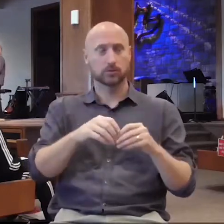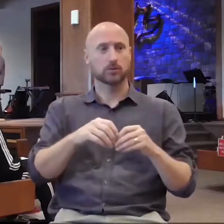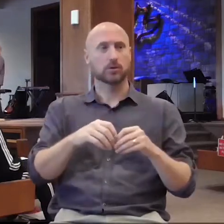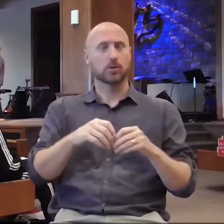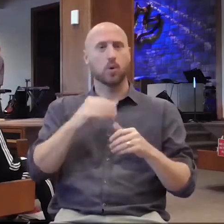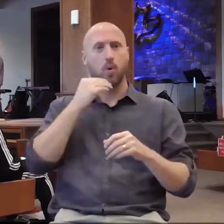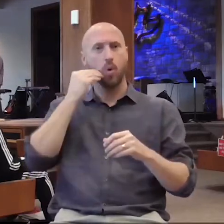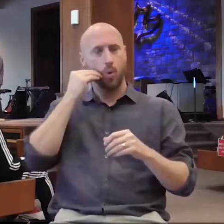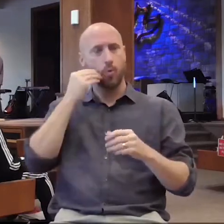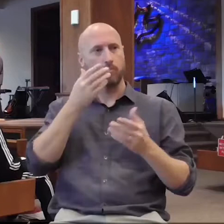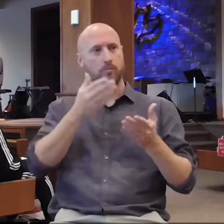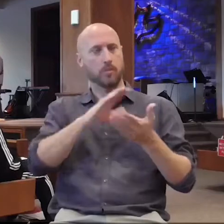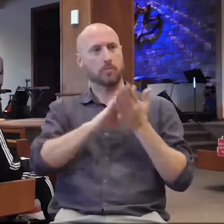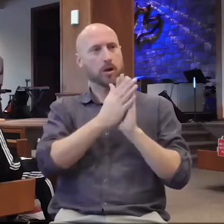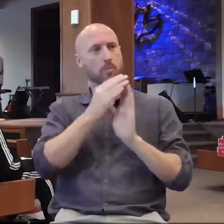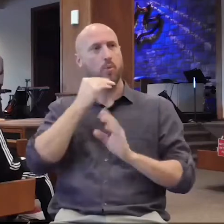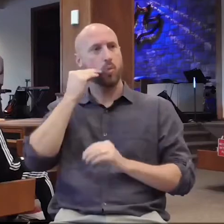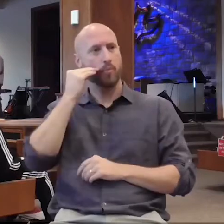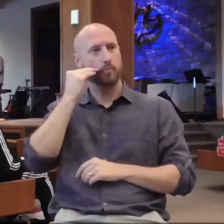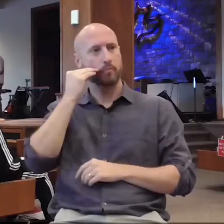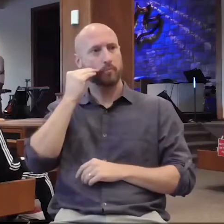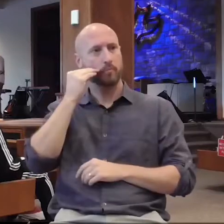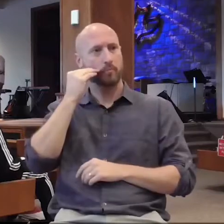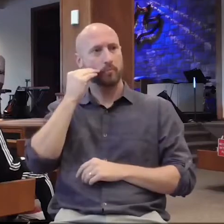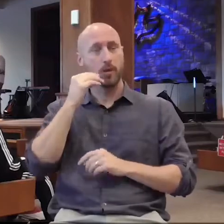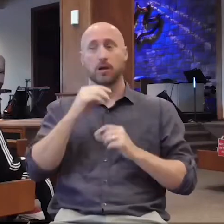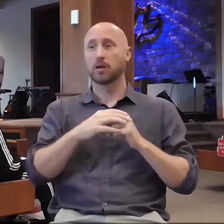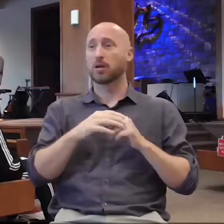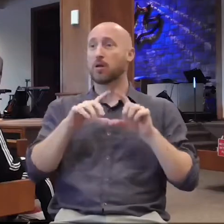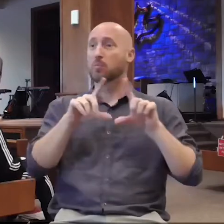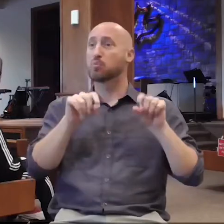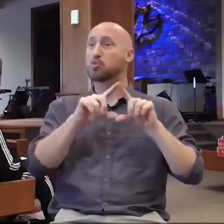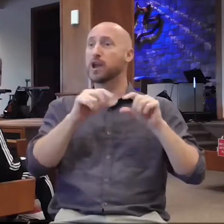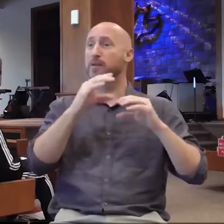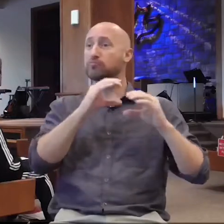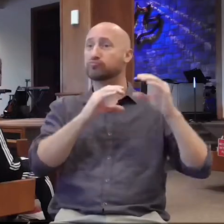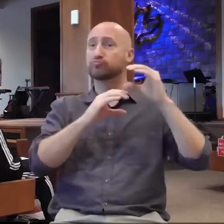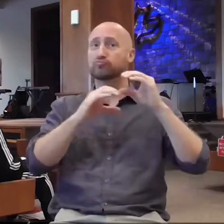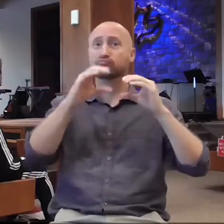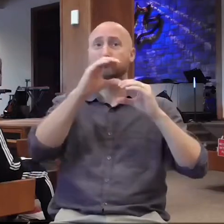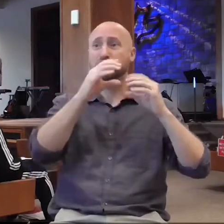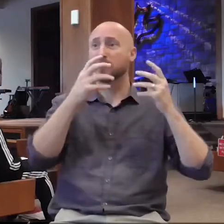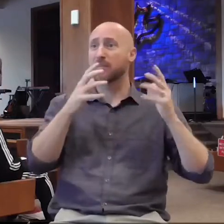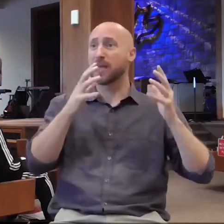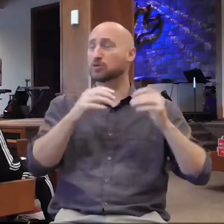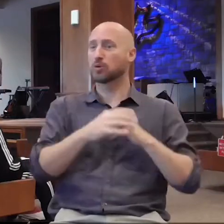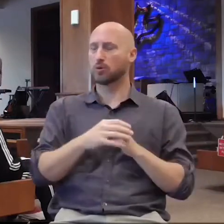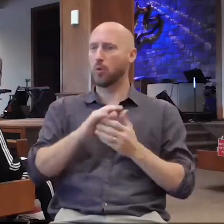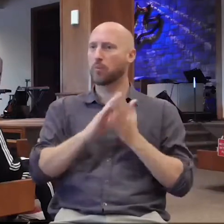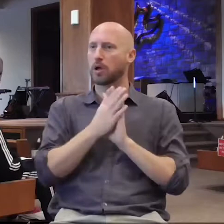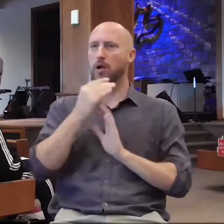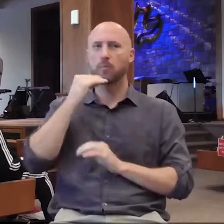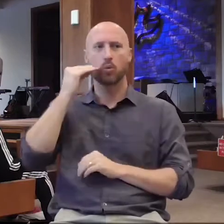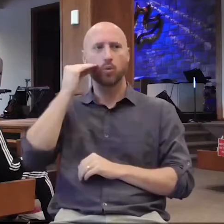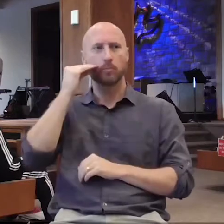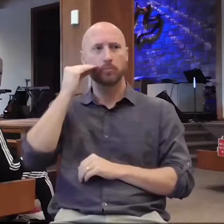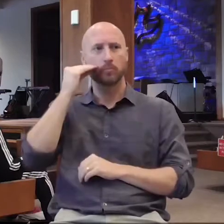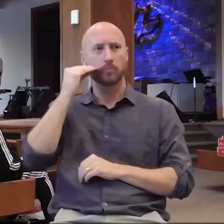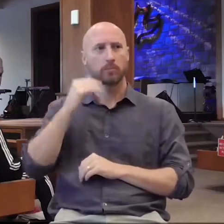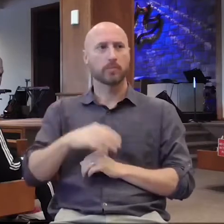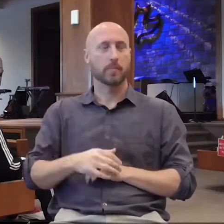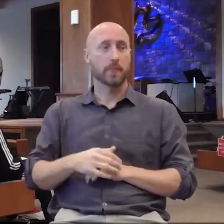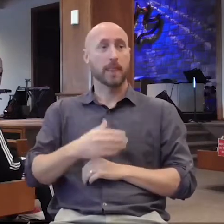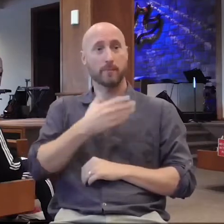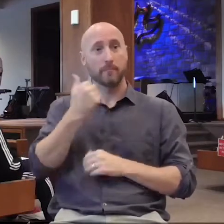It's just brick and mortar, it's gonna burn. Better to have a home with goo-goo eyes than a mansion